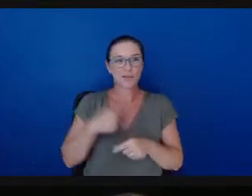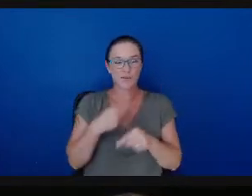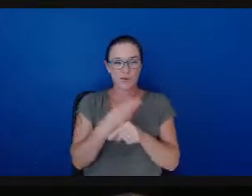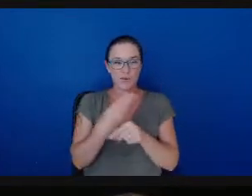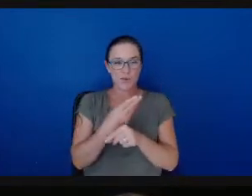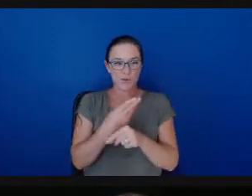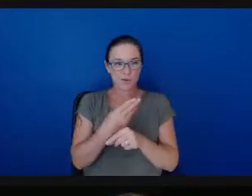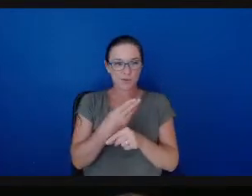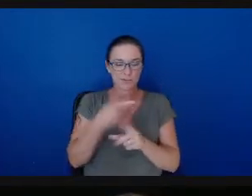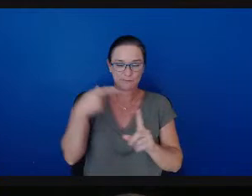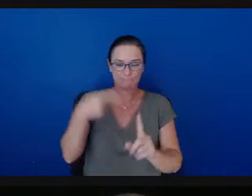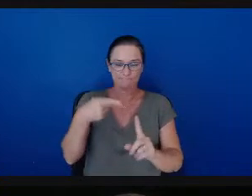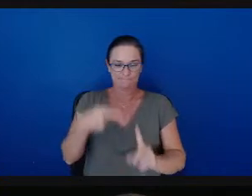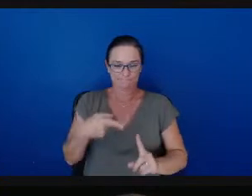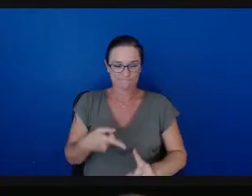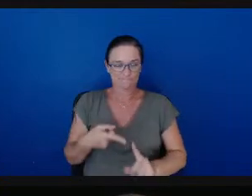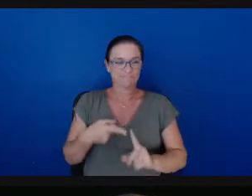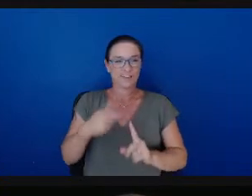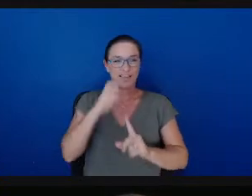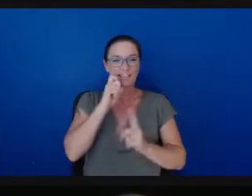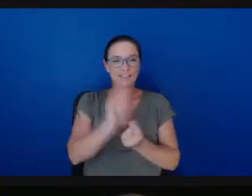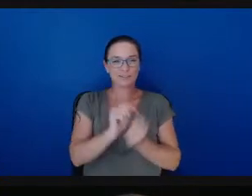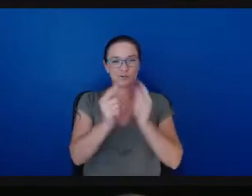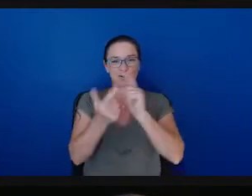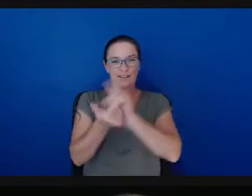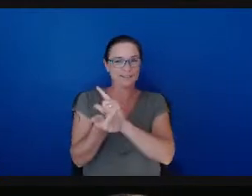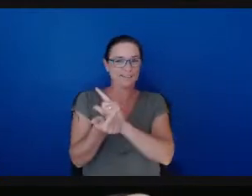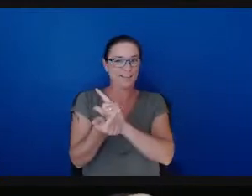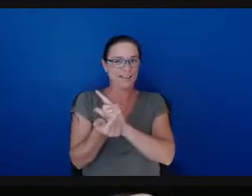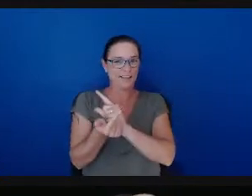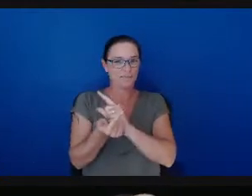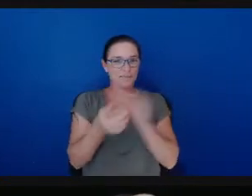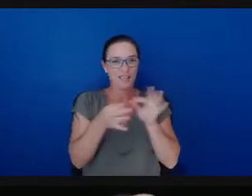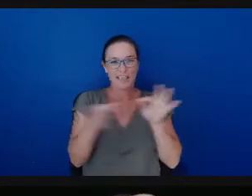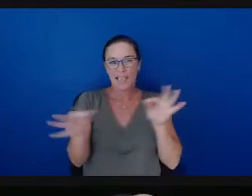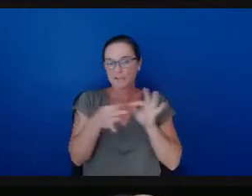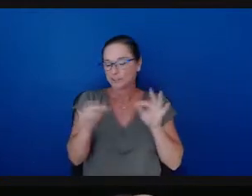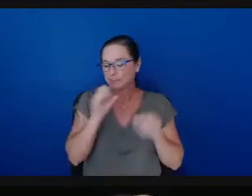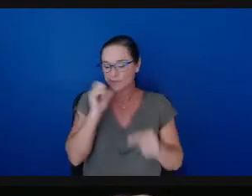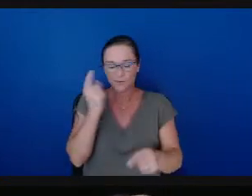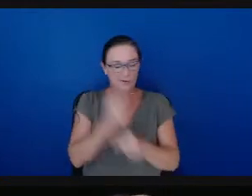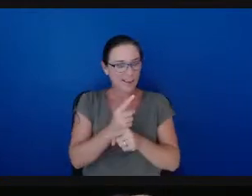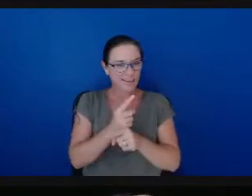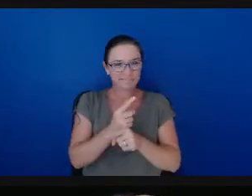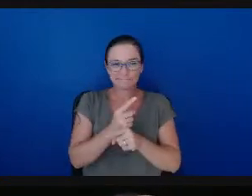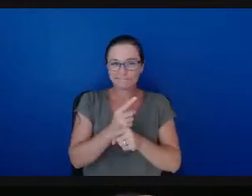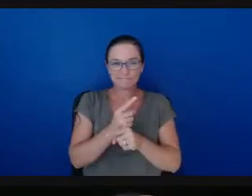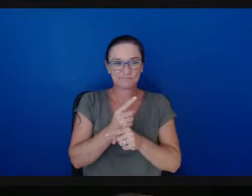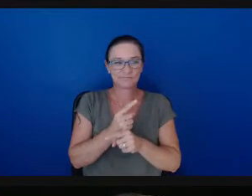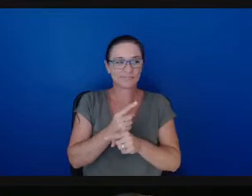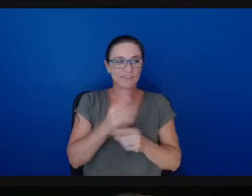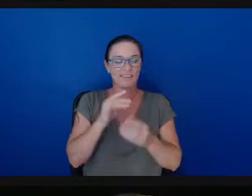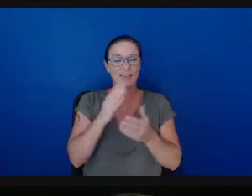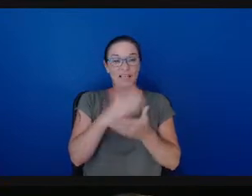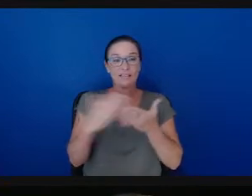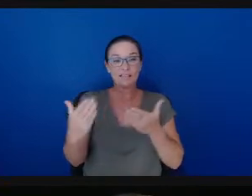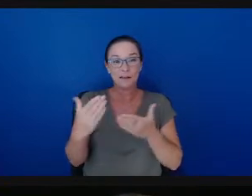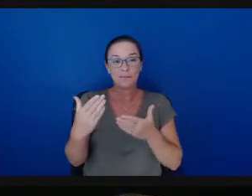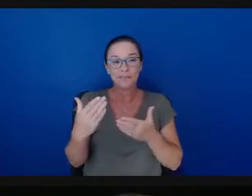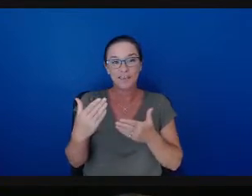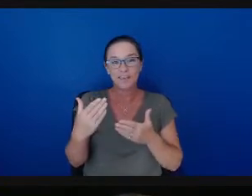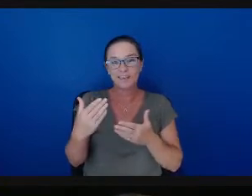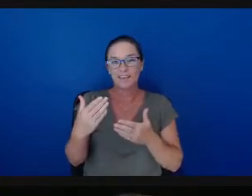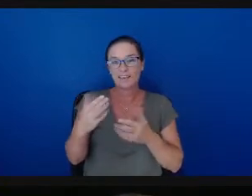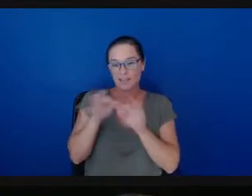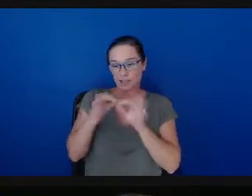very specialized. It doesn't exactly translate. The captions don't get it right. It's something that they are really becoming